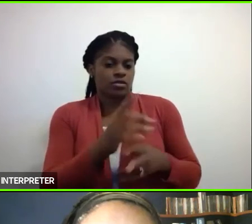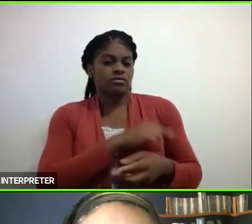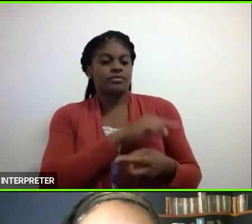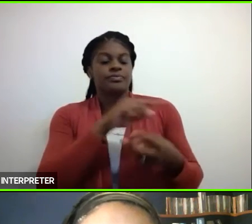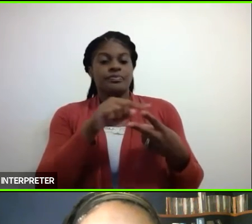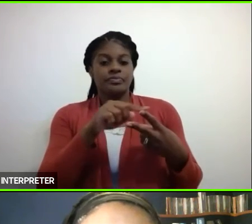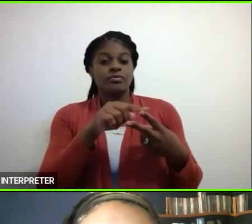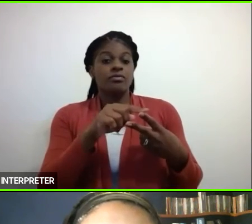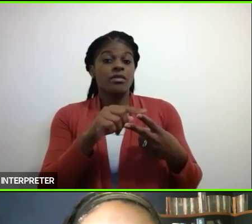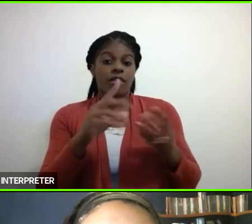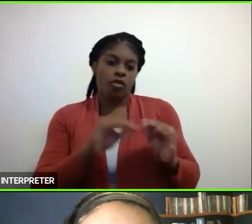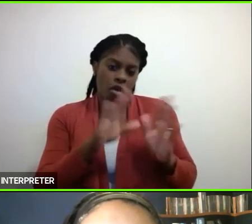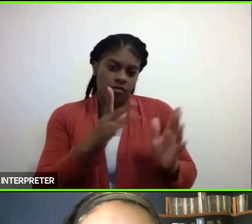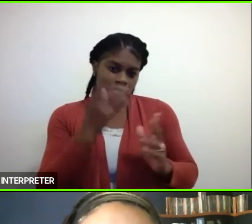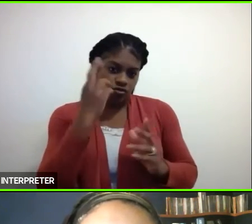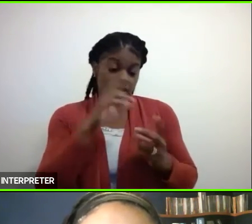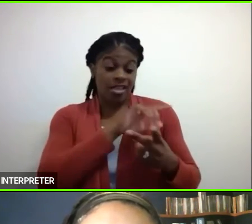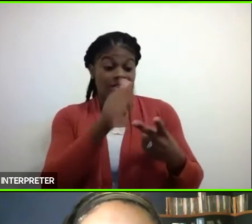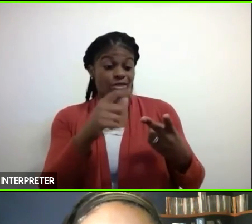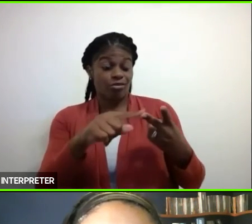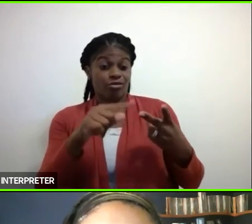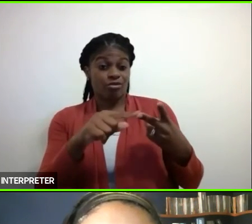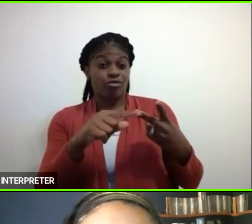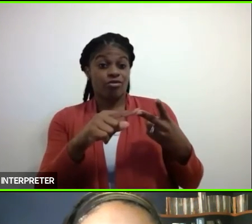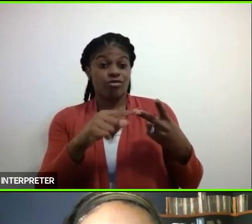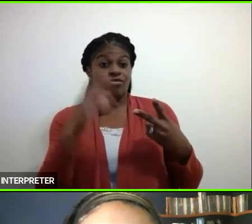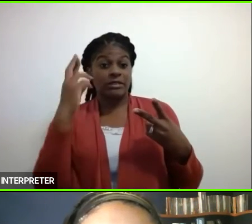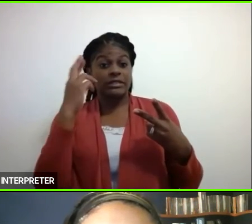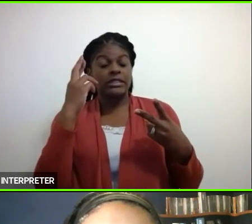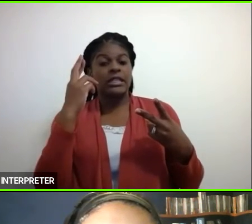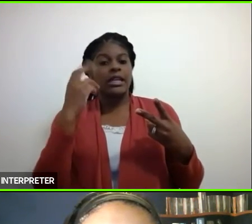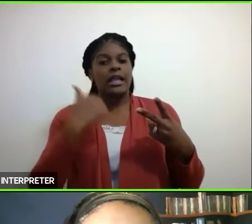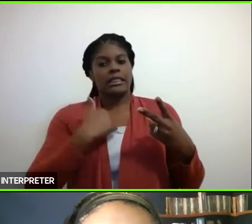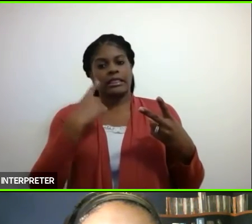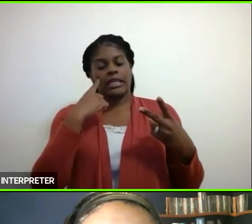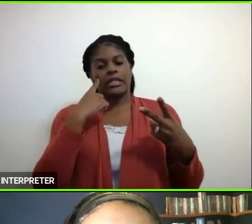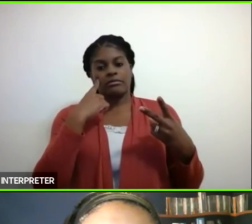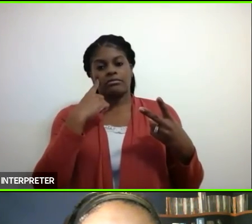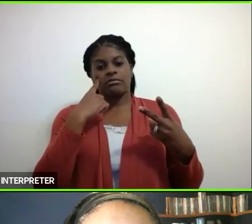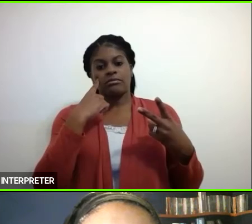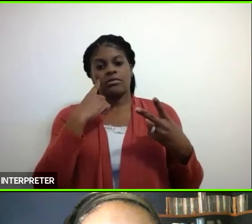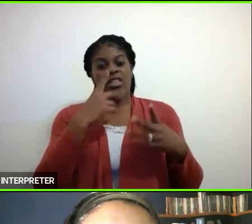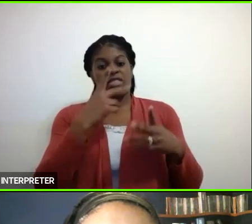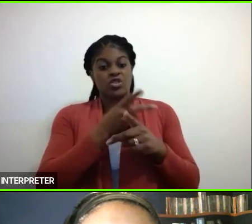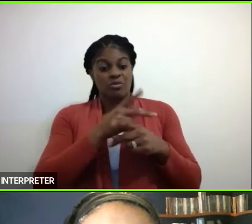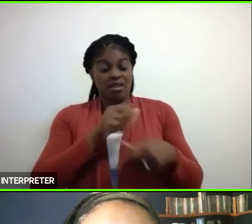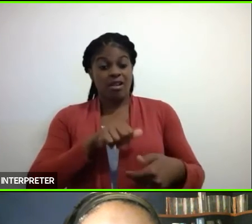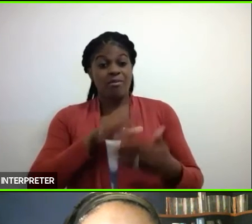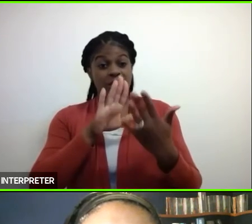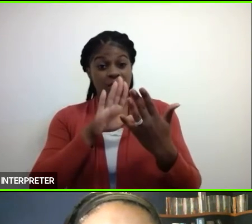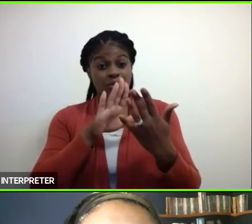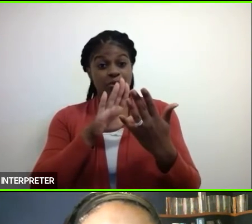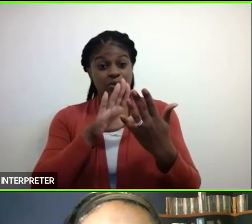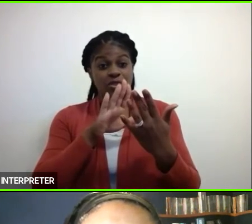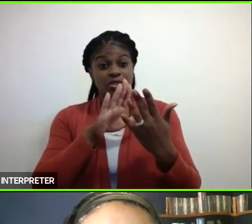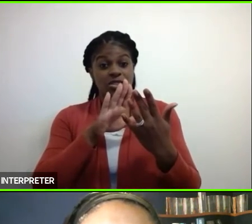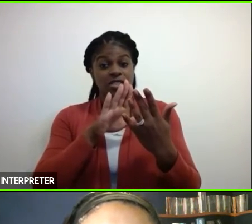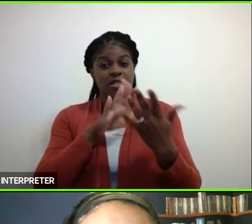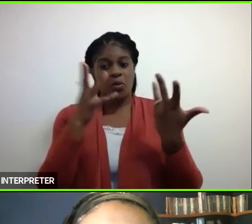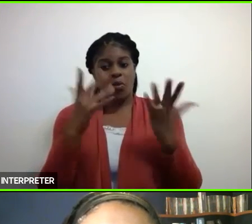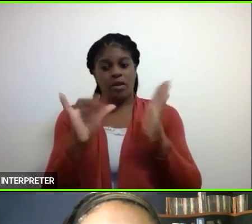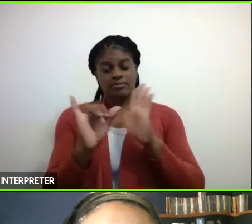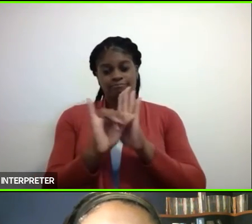for obvious reasons. But the other one is that I think that the treatment approaches that we have